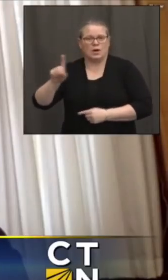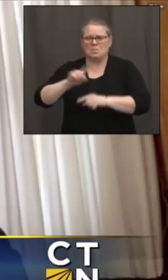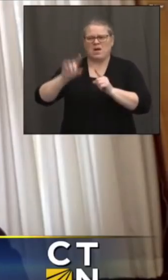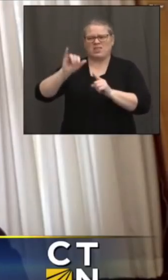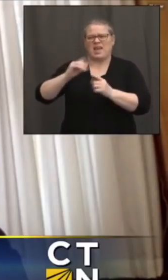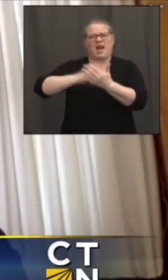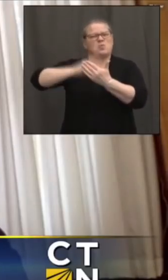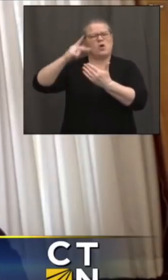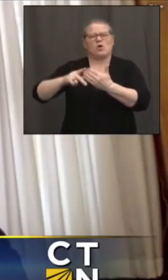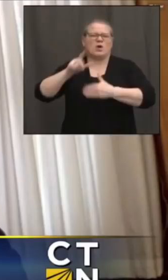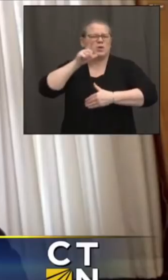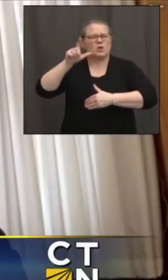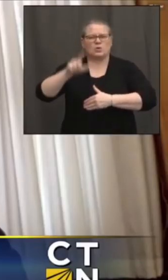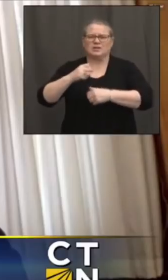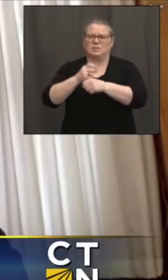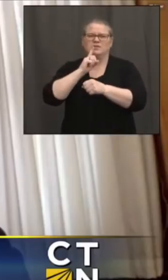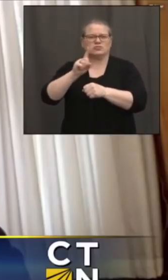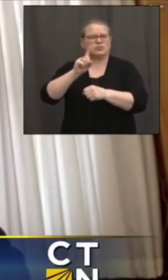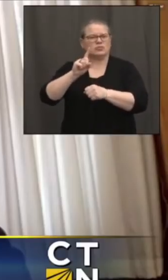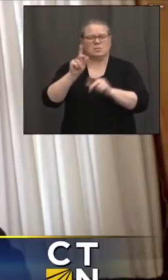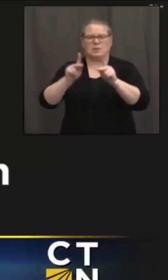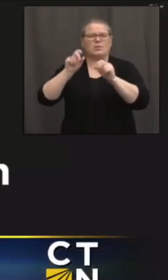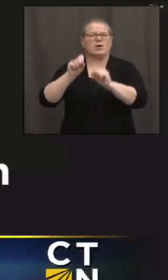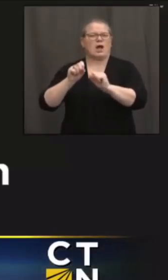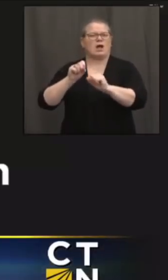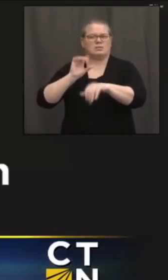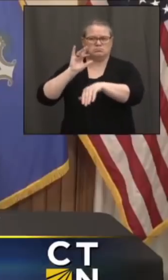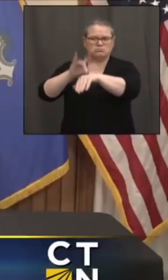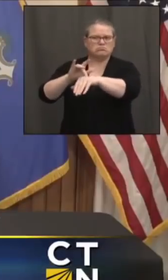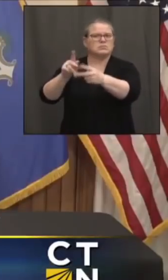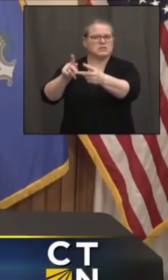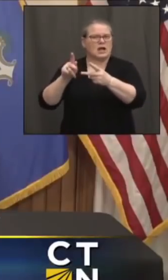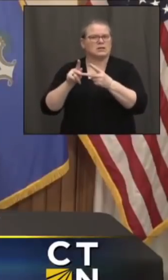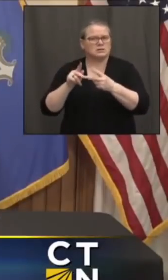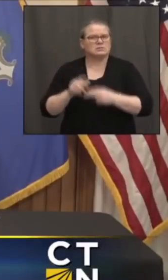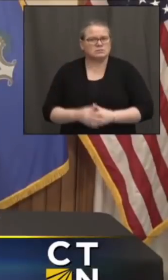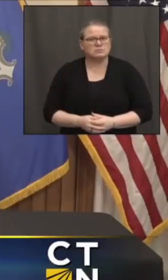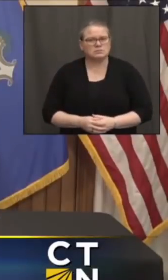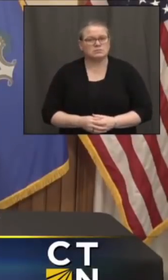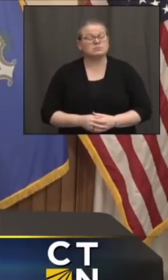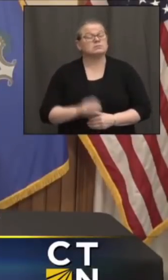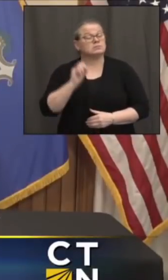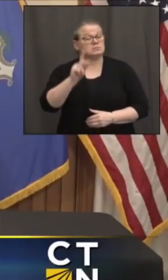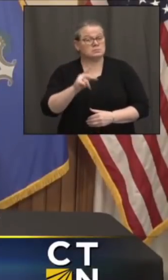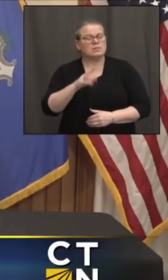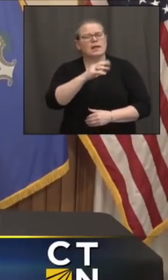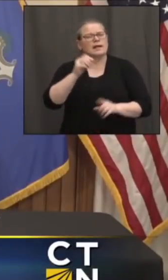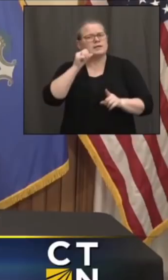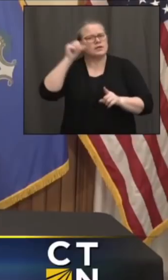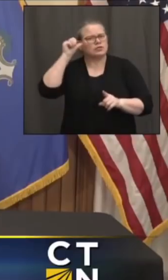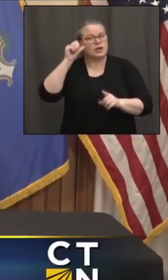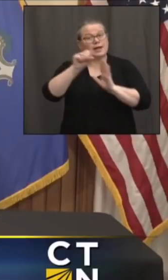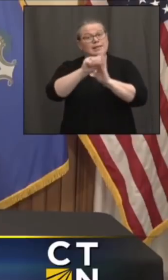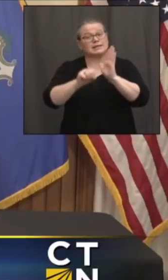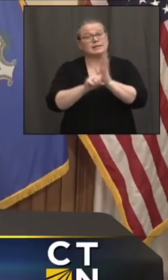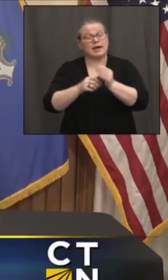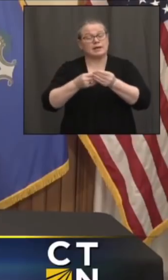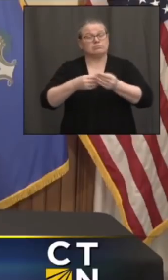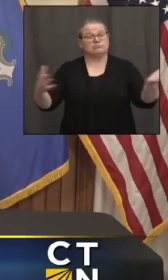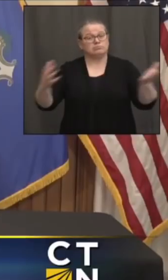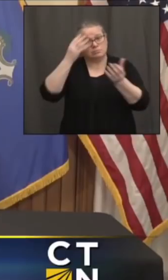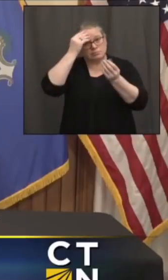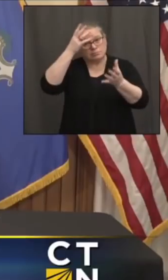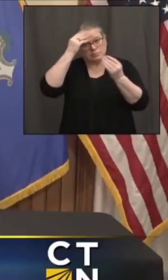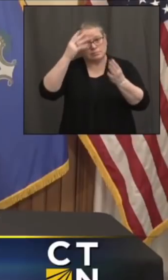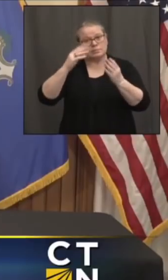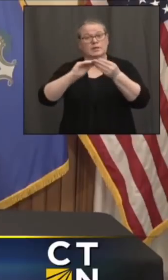program like that to ensure that everyone has access to a site. Okay, and speaking of access, yesterday the state released data showing the racial disparity of vaccination